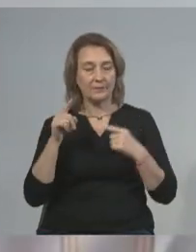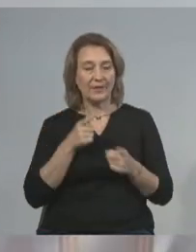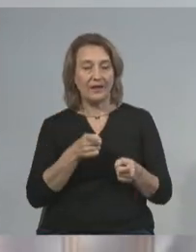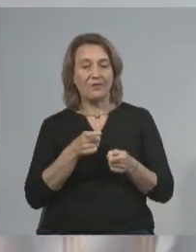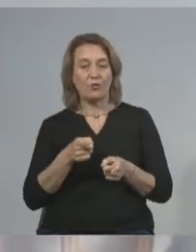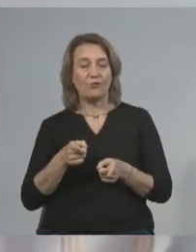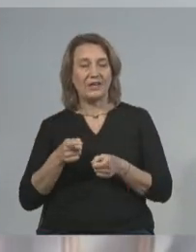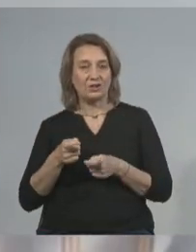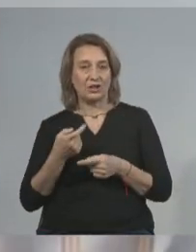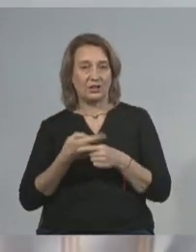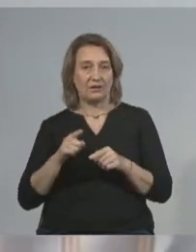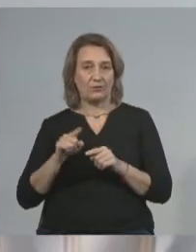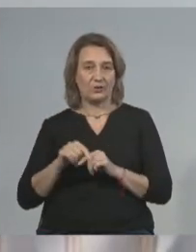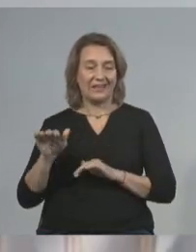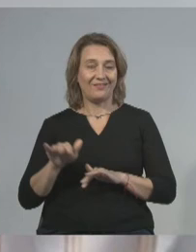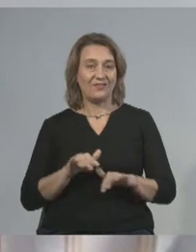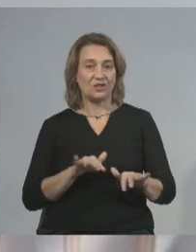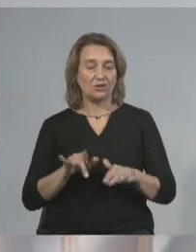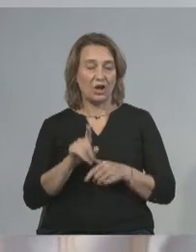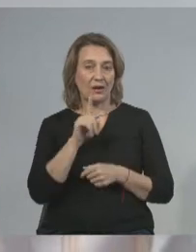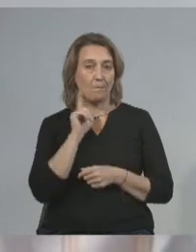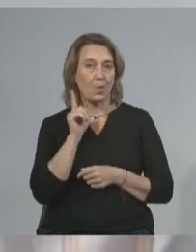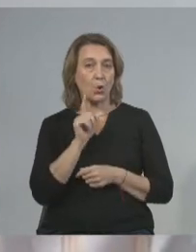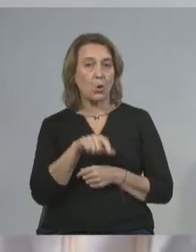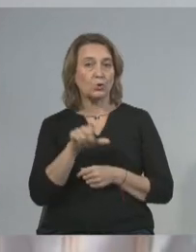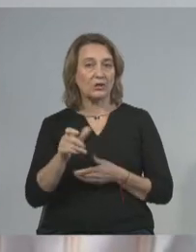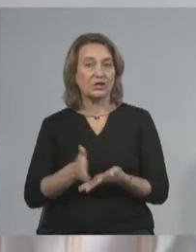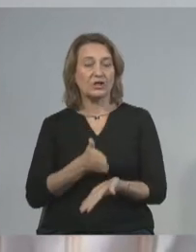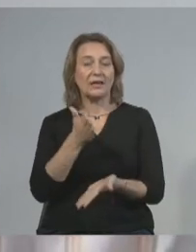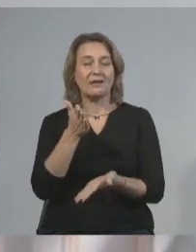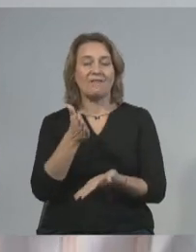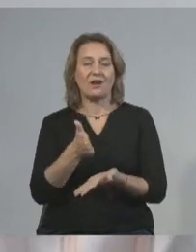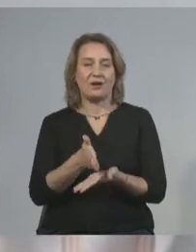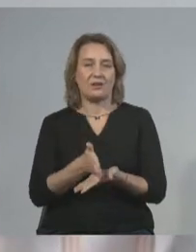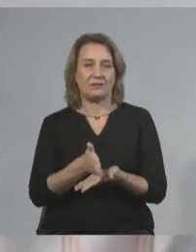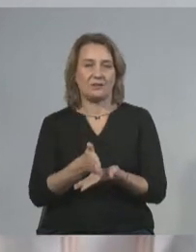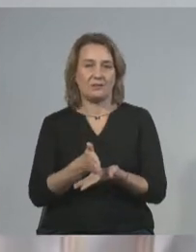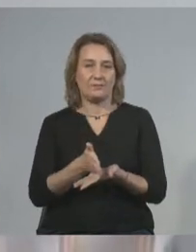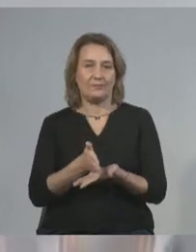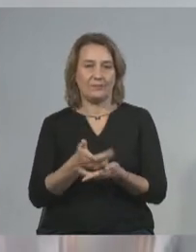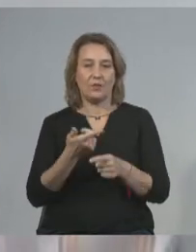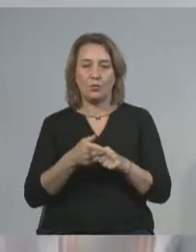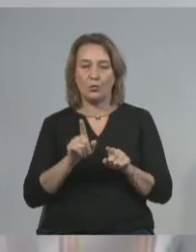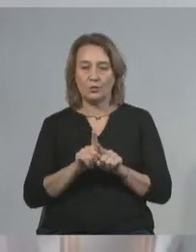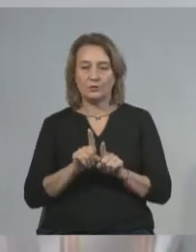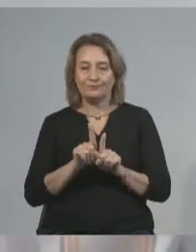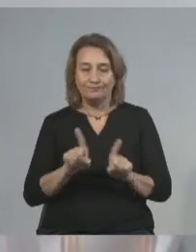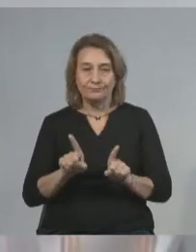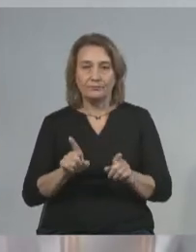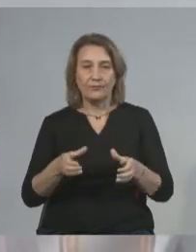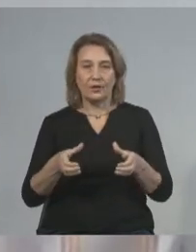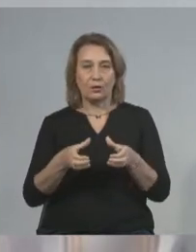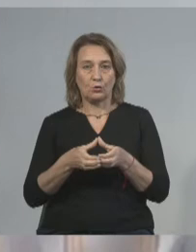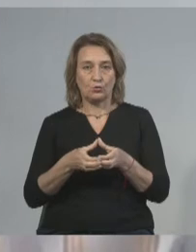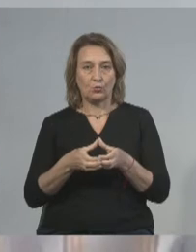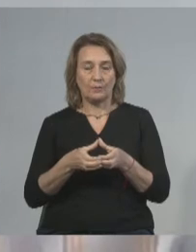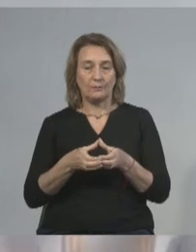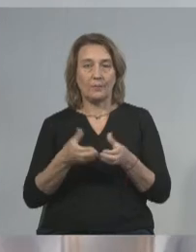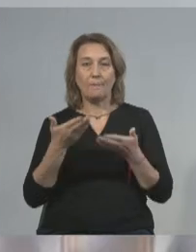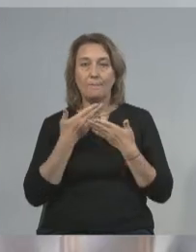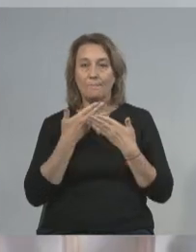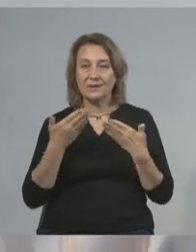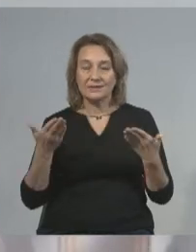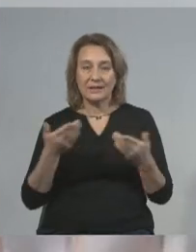polar all ideologies polarizing the society uh are a very vulnerable group